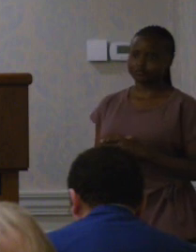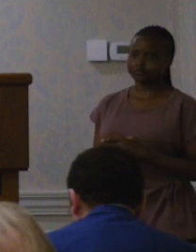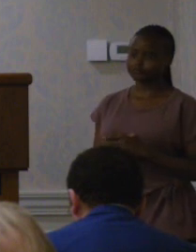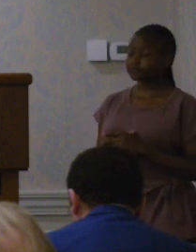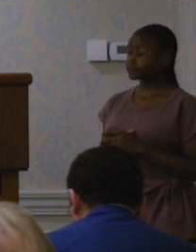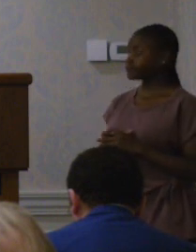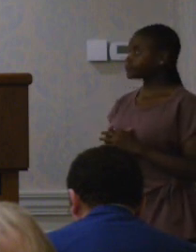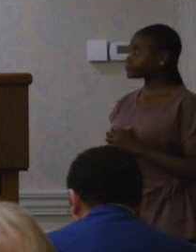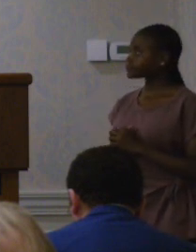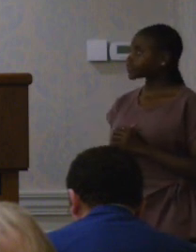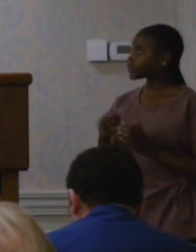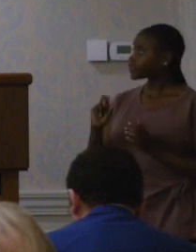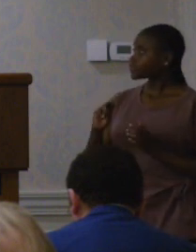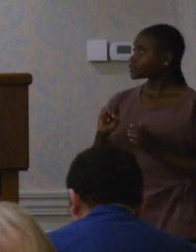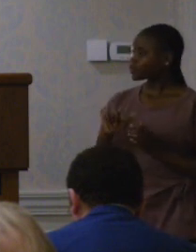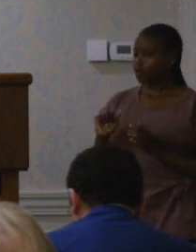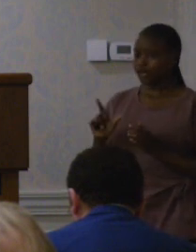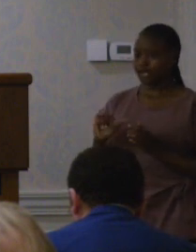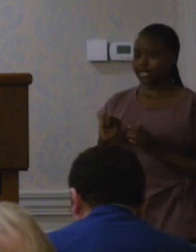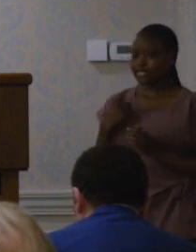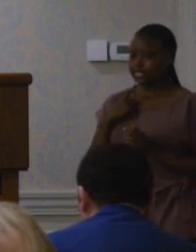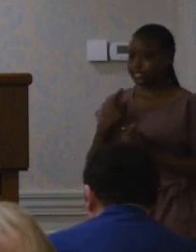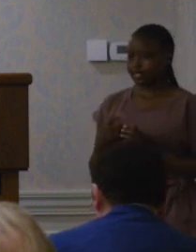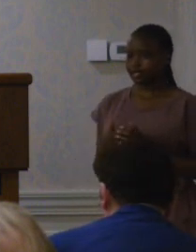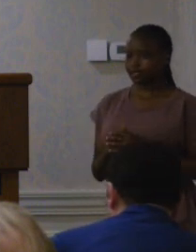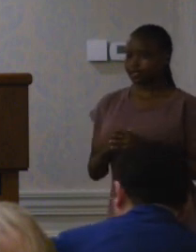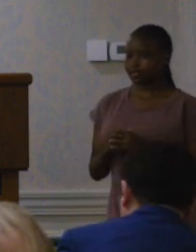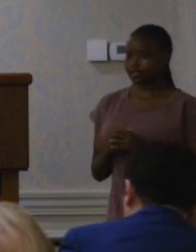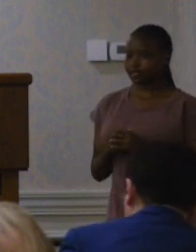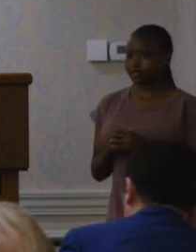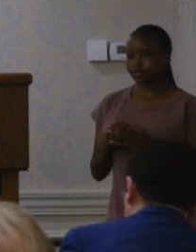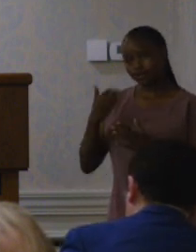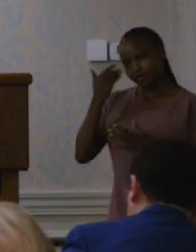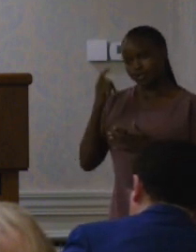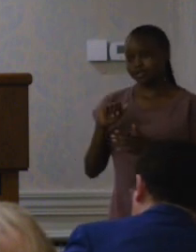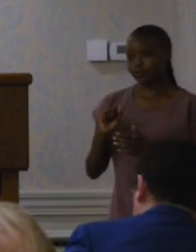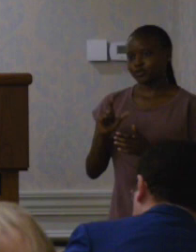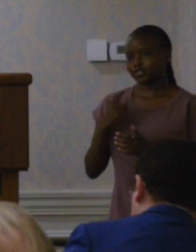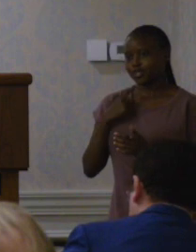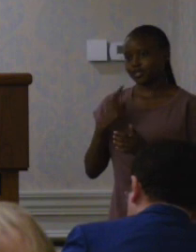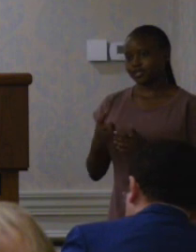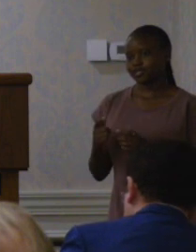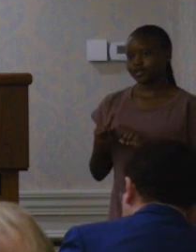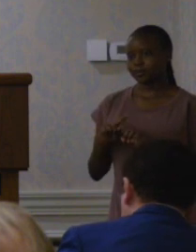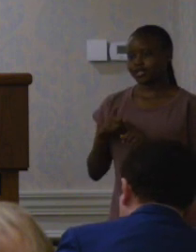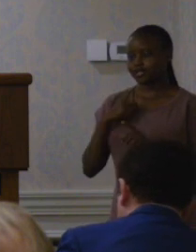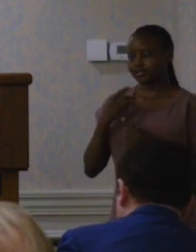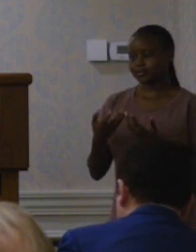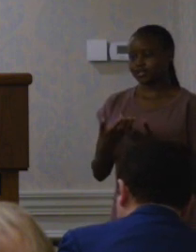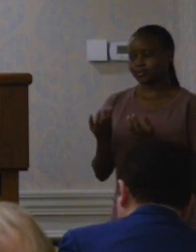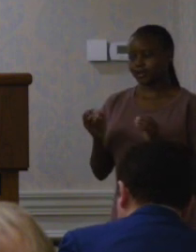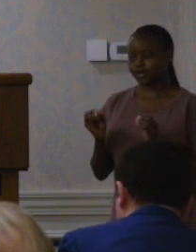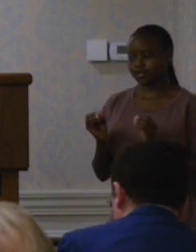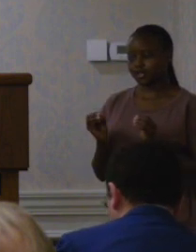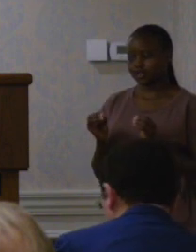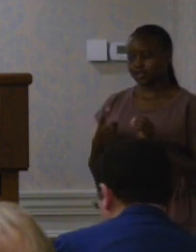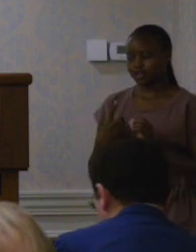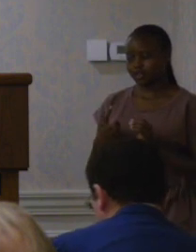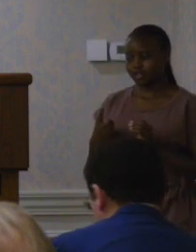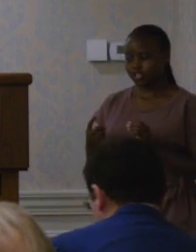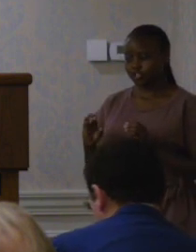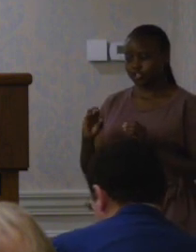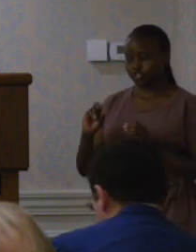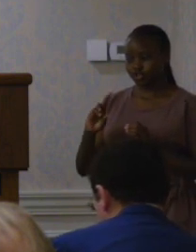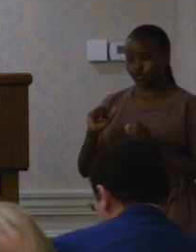has to be taken care of first, but it shouldn't be separate from pedagogy. Each discipline has its